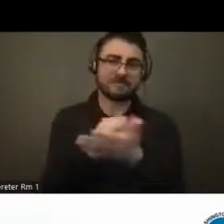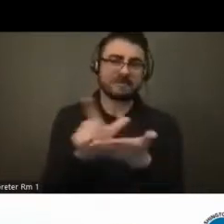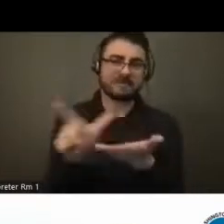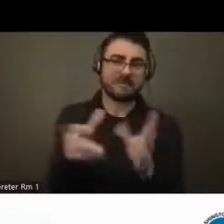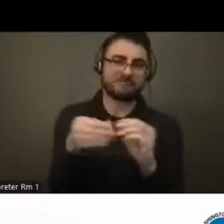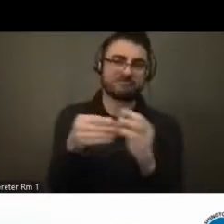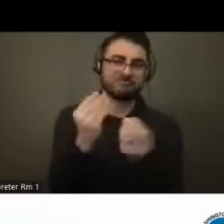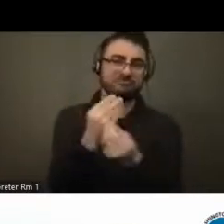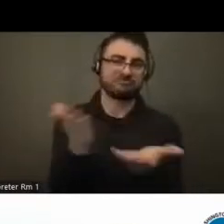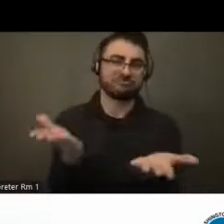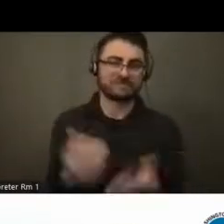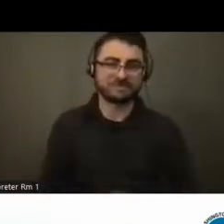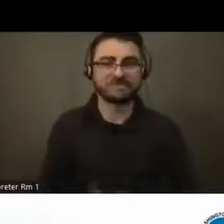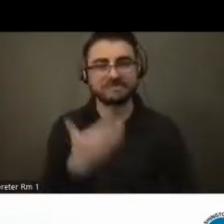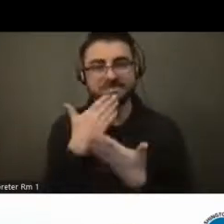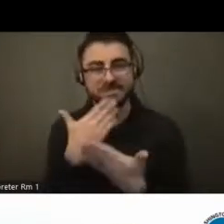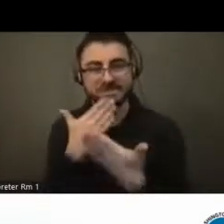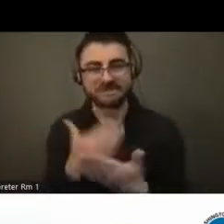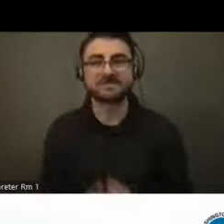Thank you.